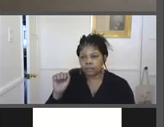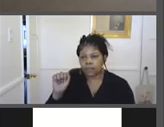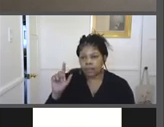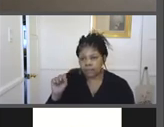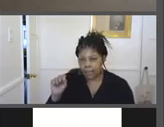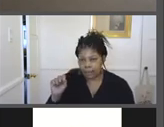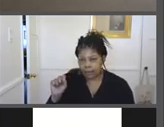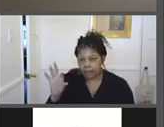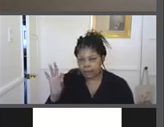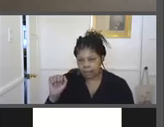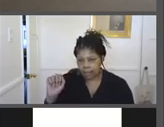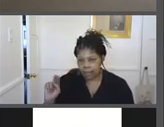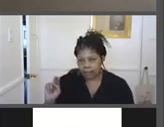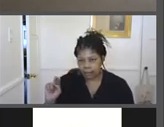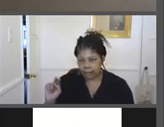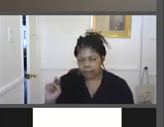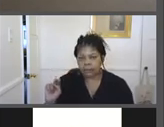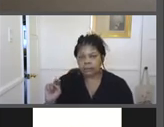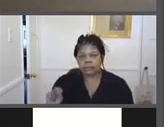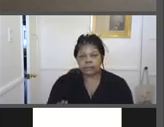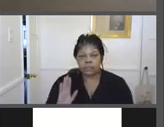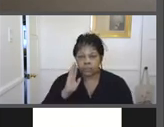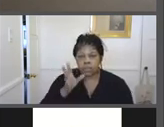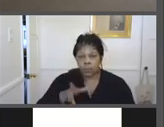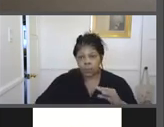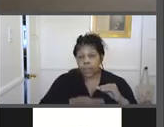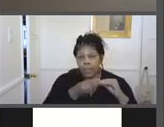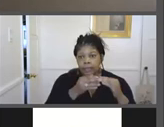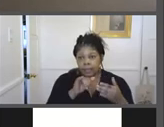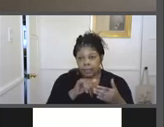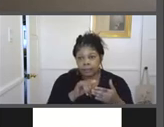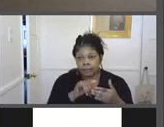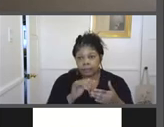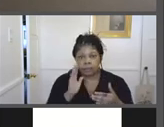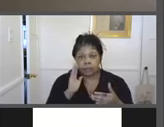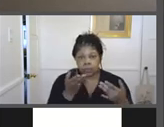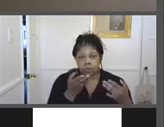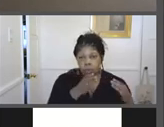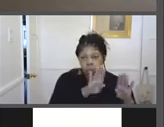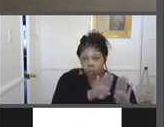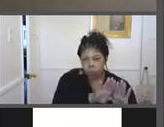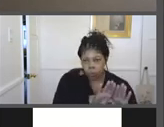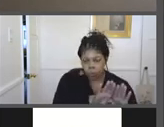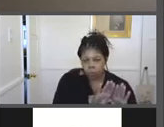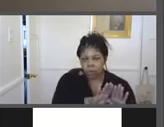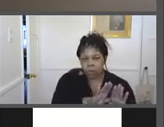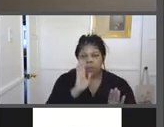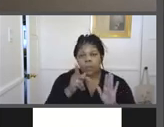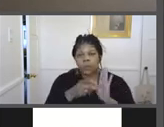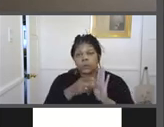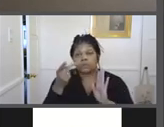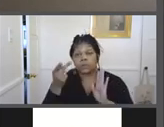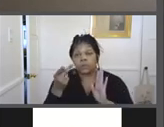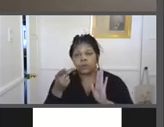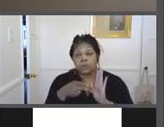Okay, so I'll go ahead and I'll add that. I'll close that. And I'm gonna go ahead and double click because we're gonna make